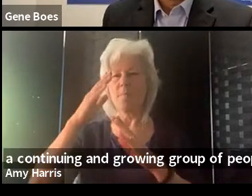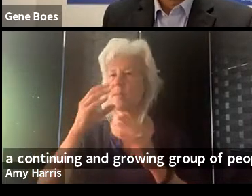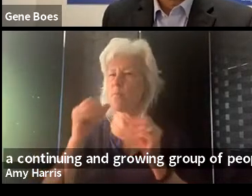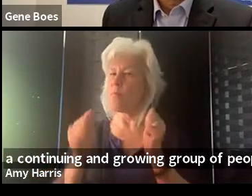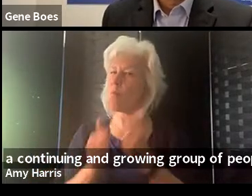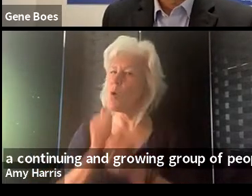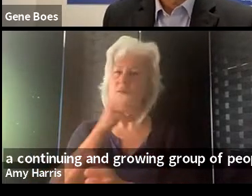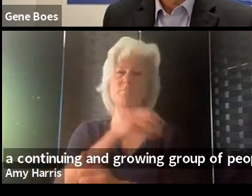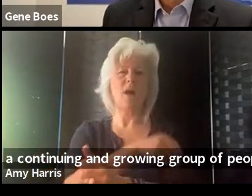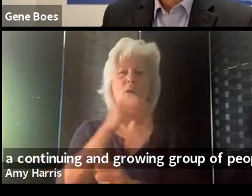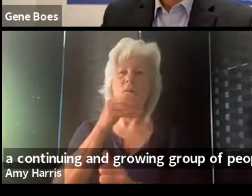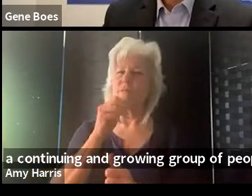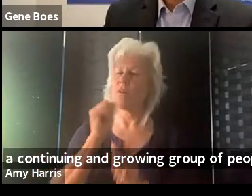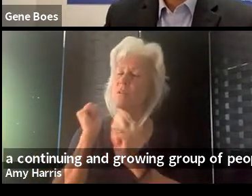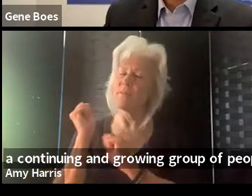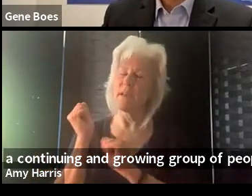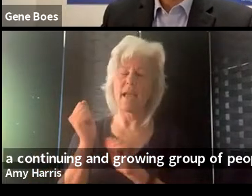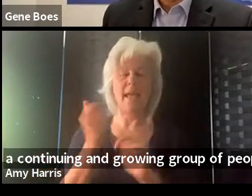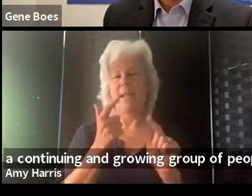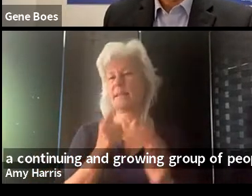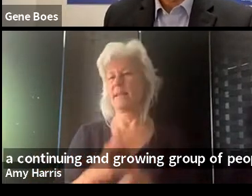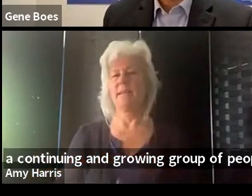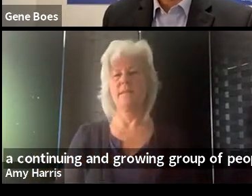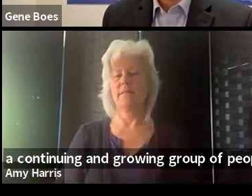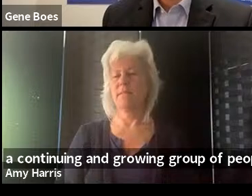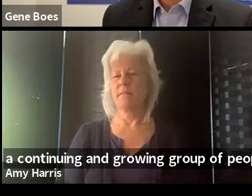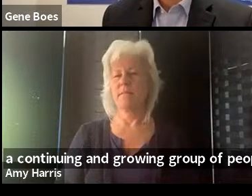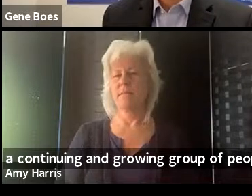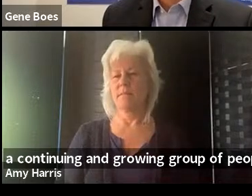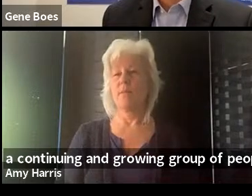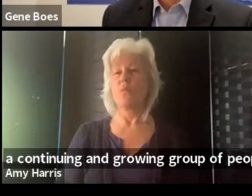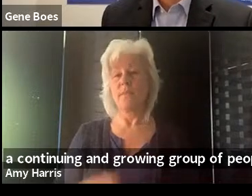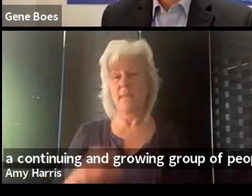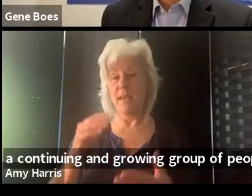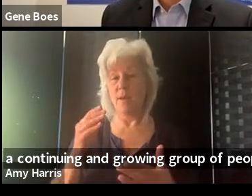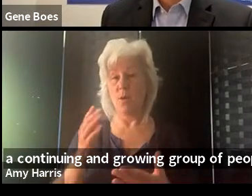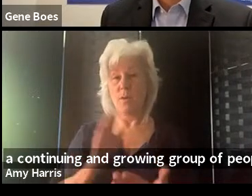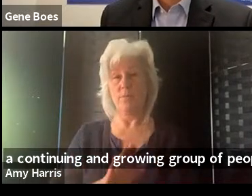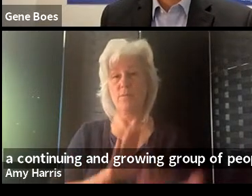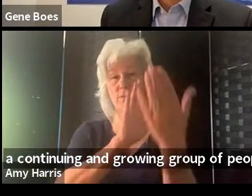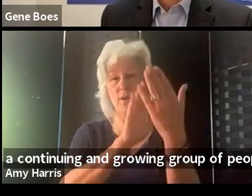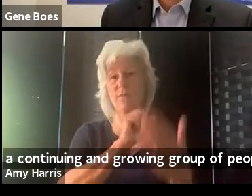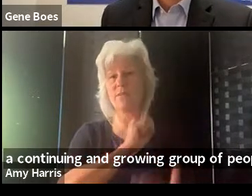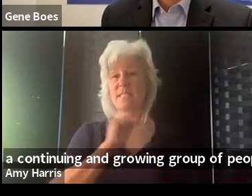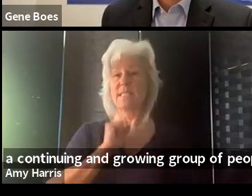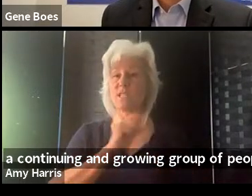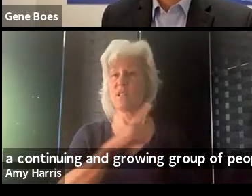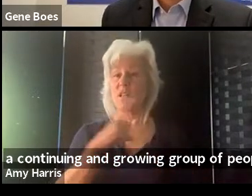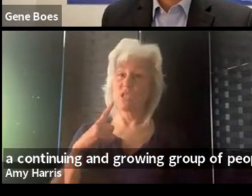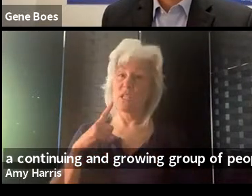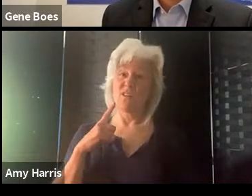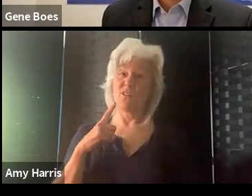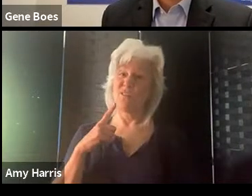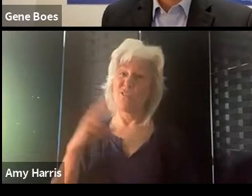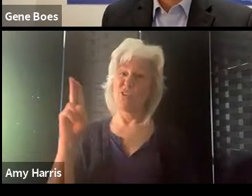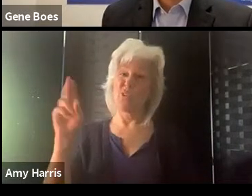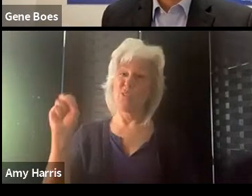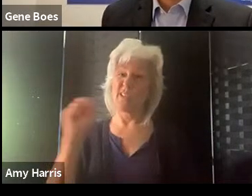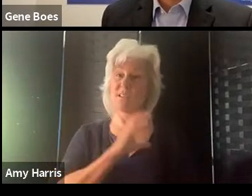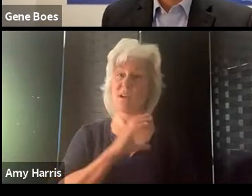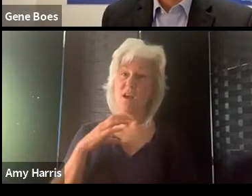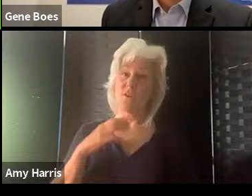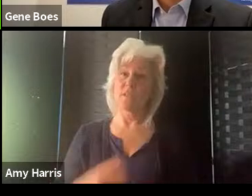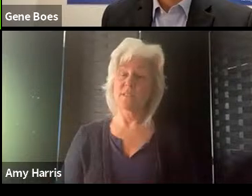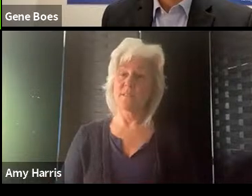powerful of any lobbies that appear before a state legislature or a United States Congress. You can pop it. Go